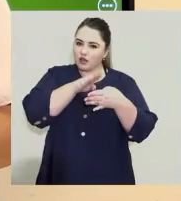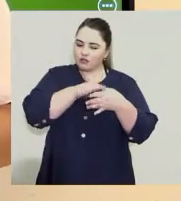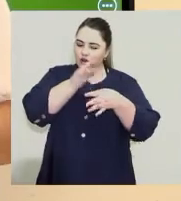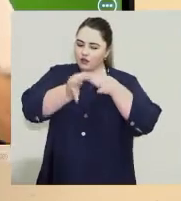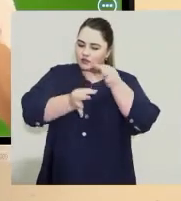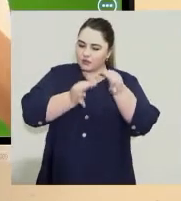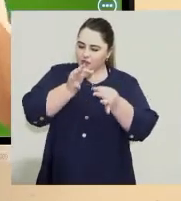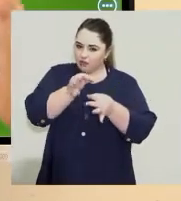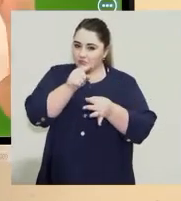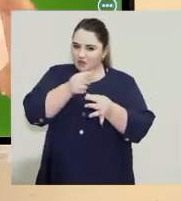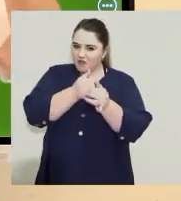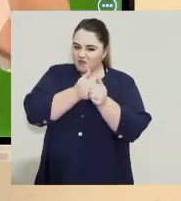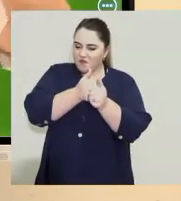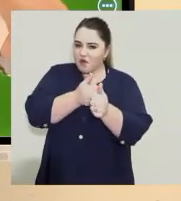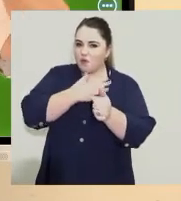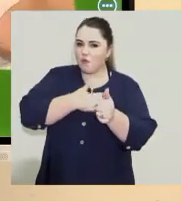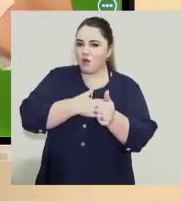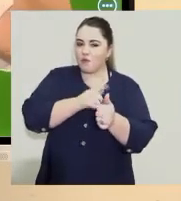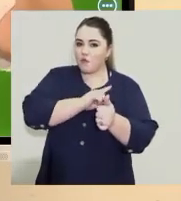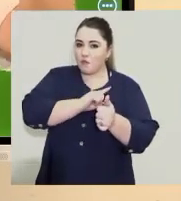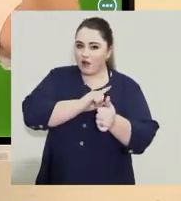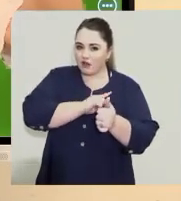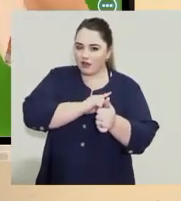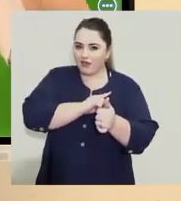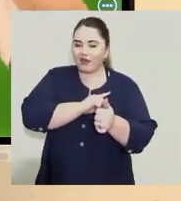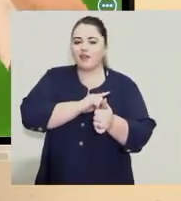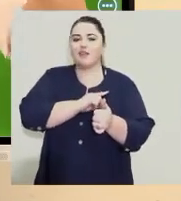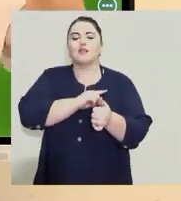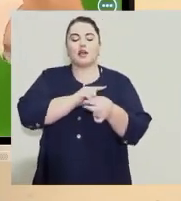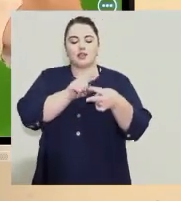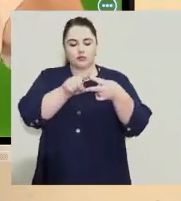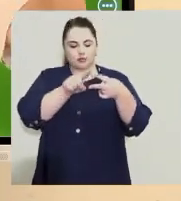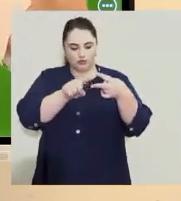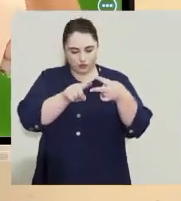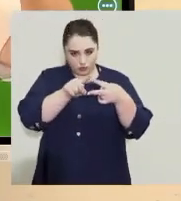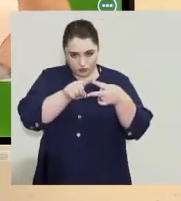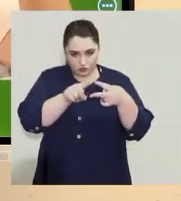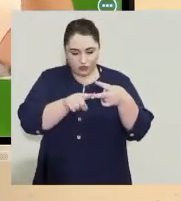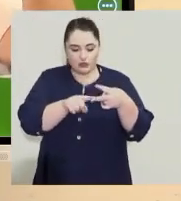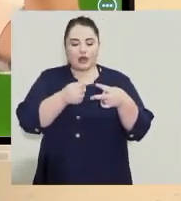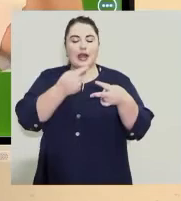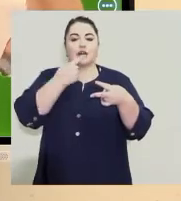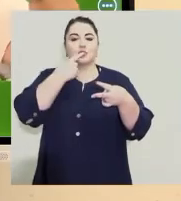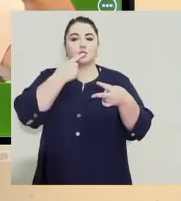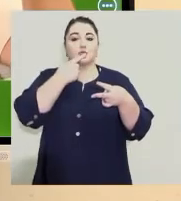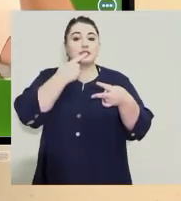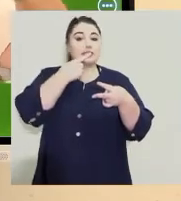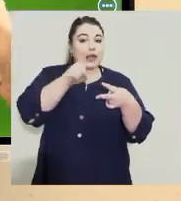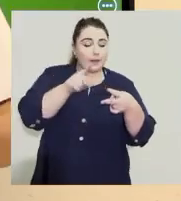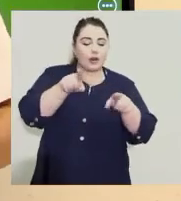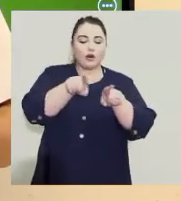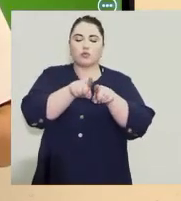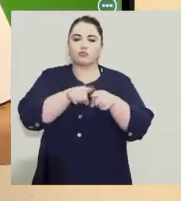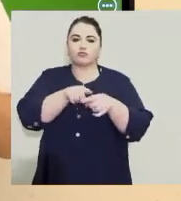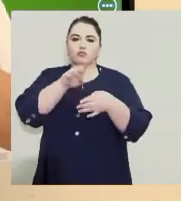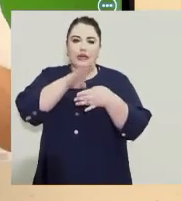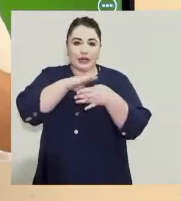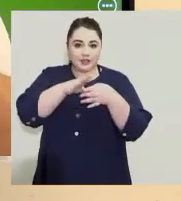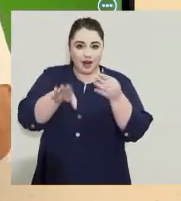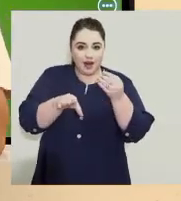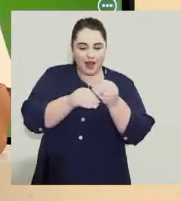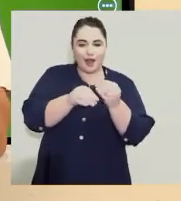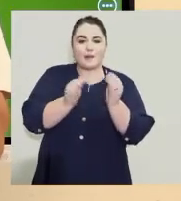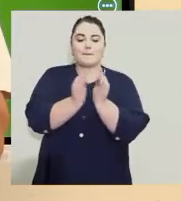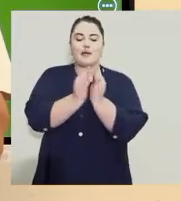precaution. Then you're going to get, for two precautions, make the statement plus a reason, then you get 4 marks.